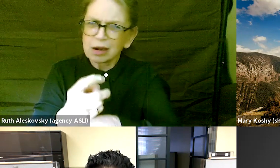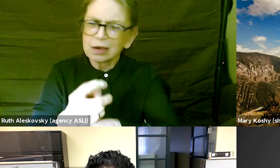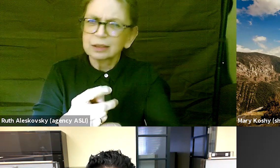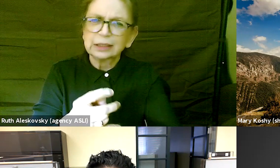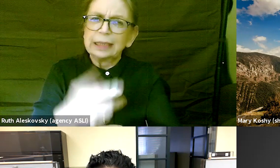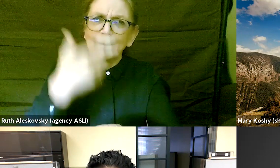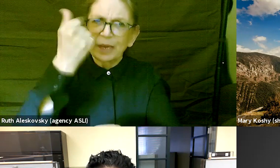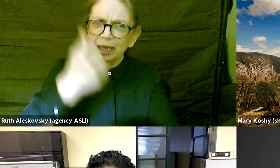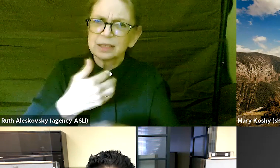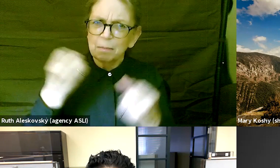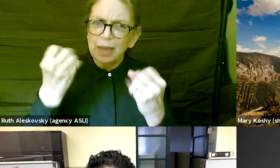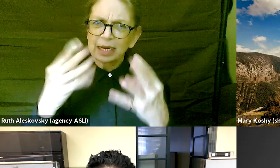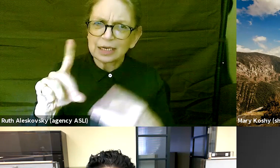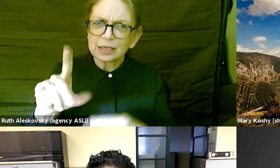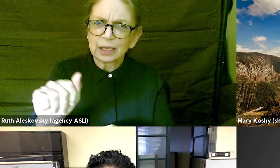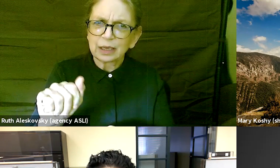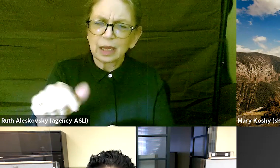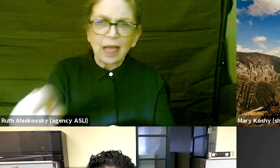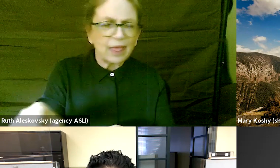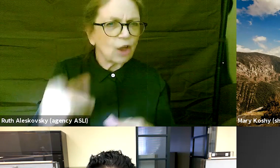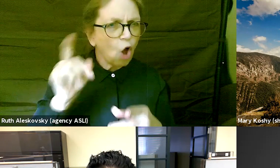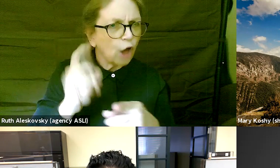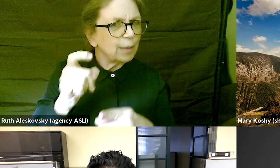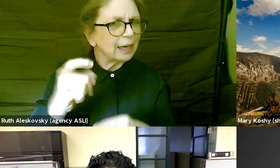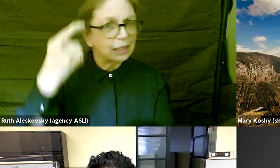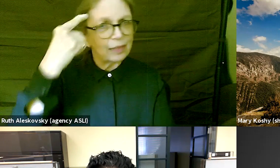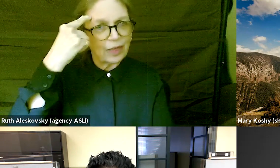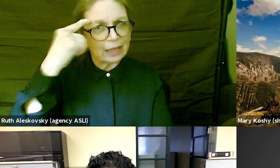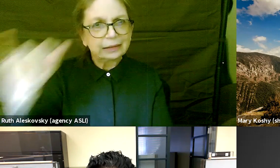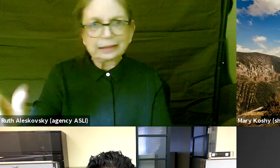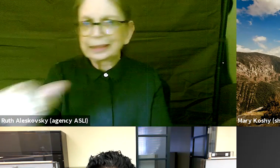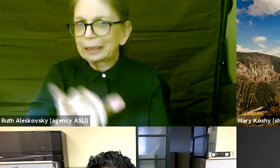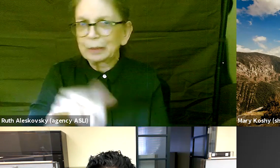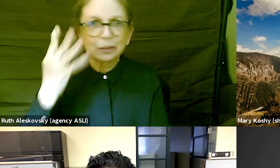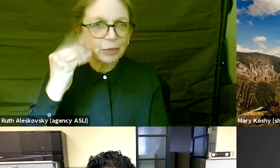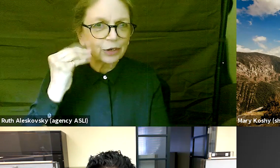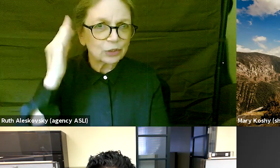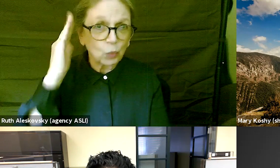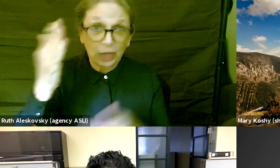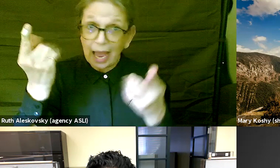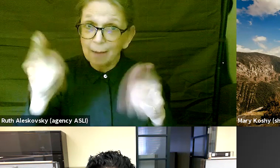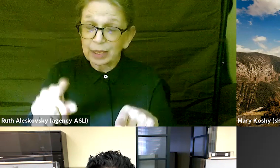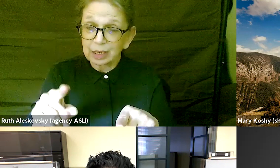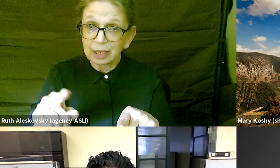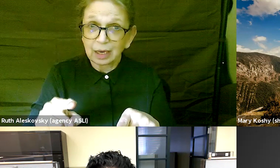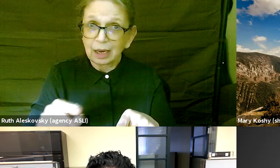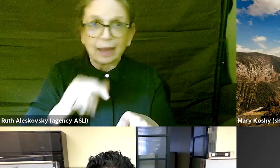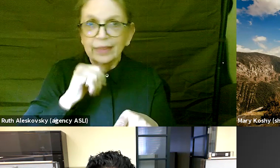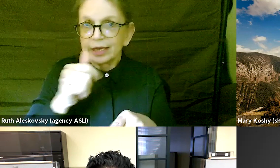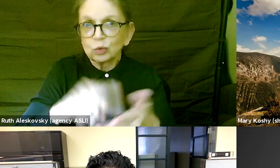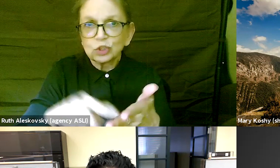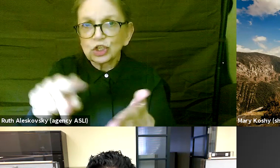their conditions, they automatically assume this one is also going to be that way. And they don't even necessarily check with